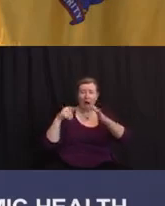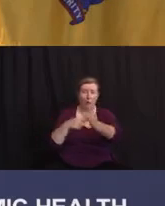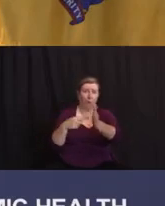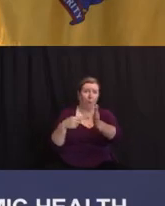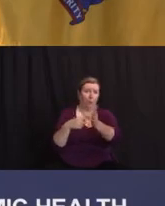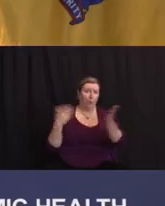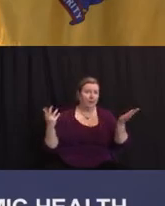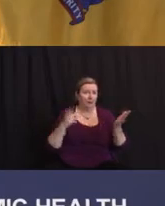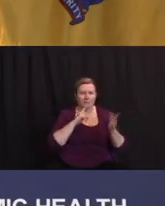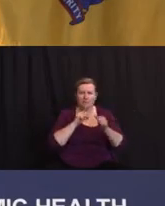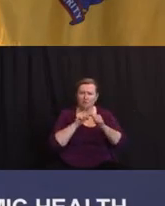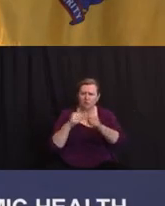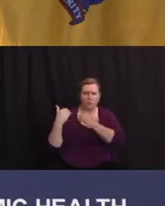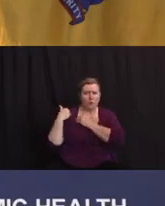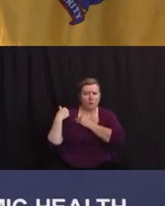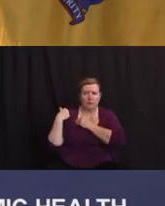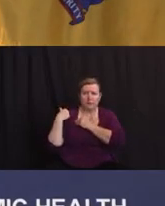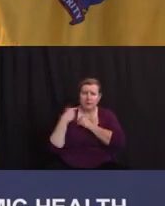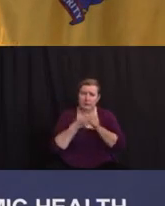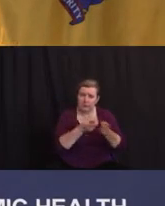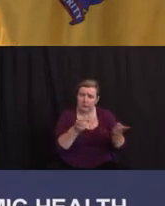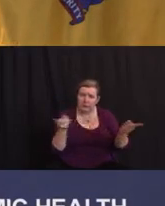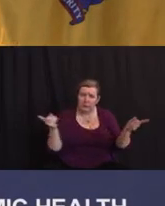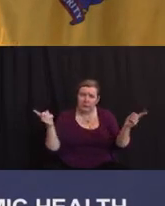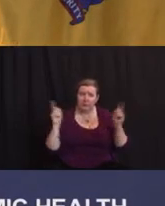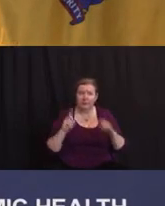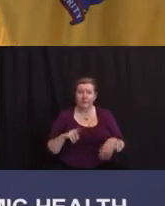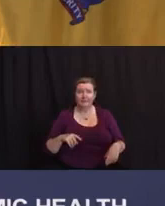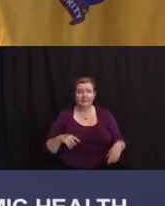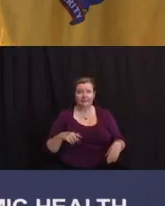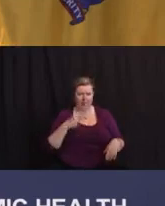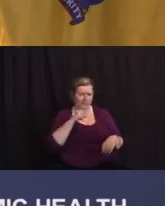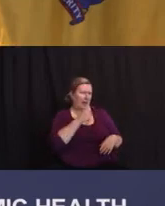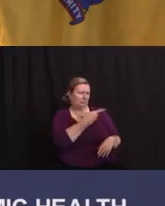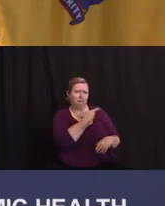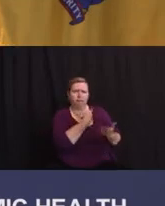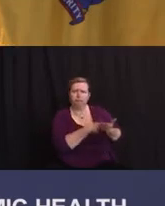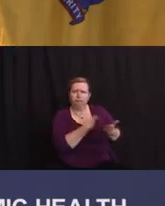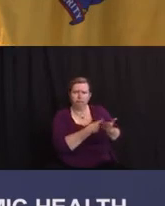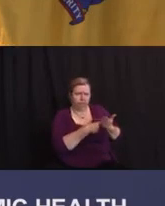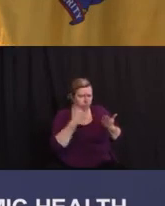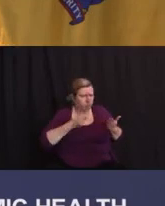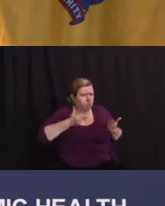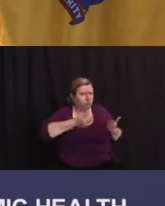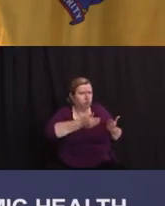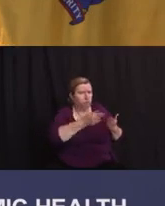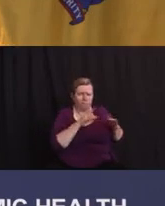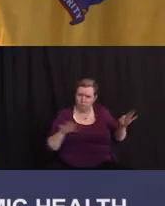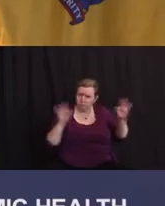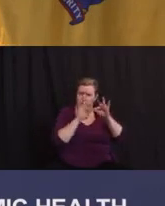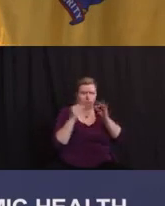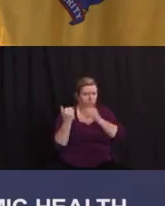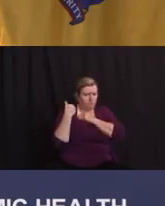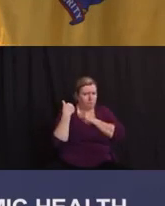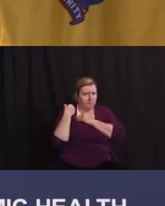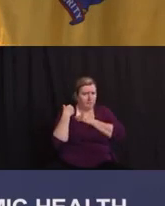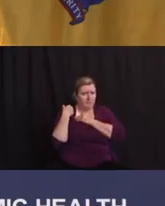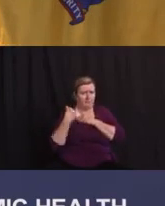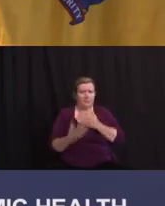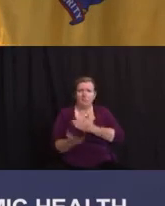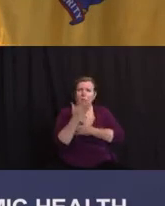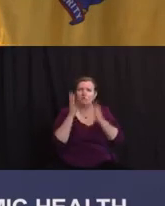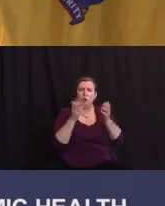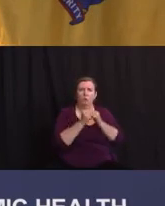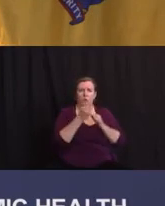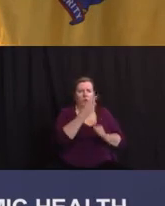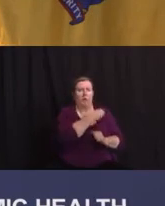responsible, something also that Pat and I talk a lot about. I was with one of the big shore mayors this morning. Just make sure